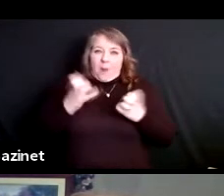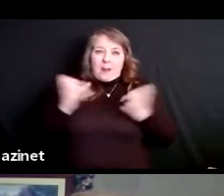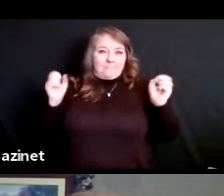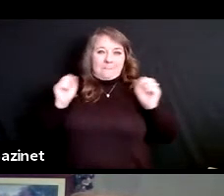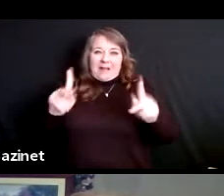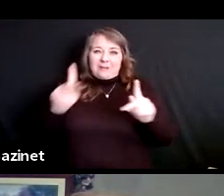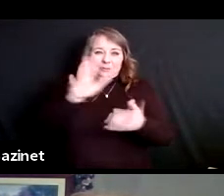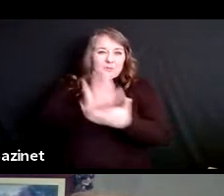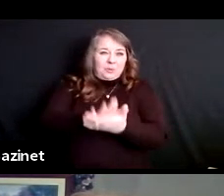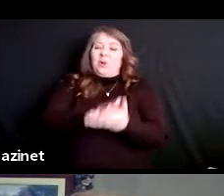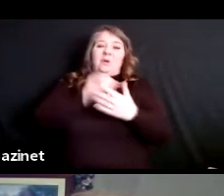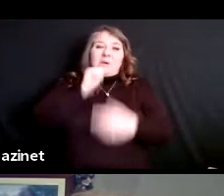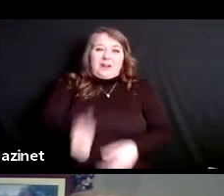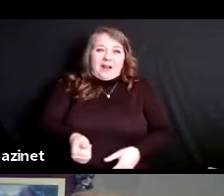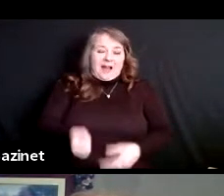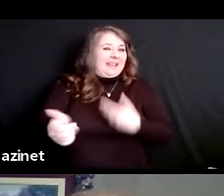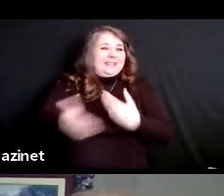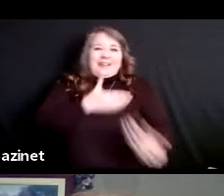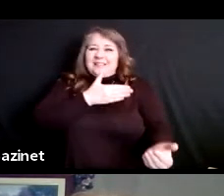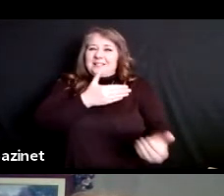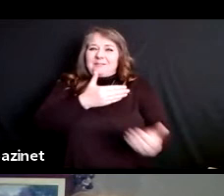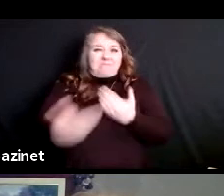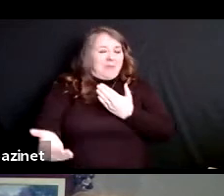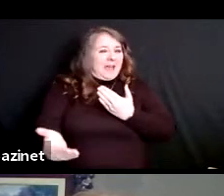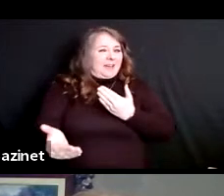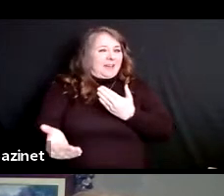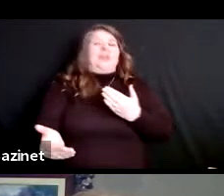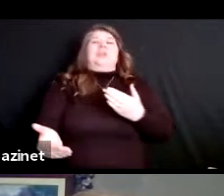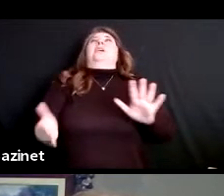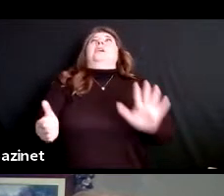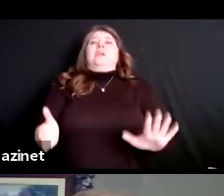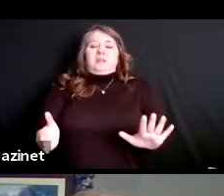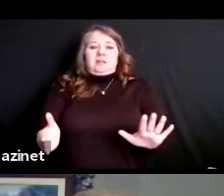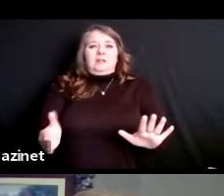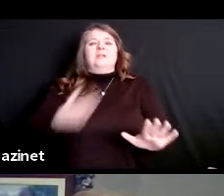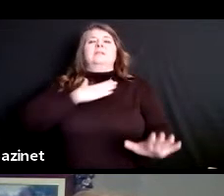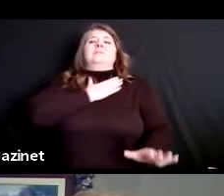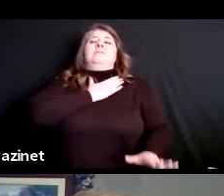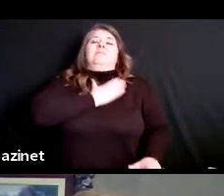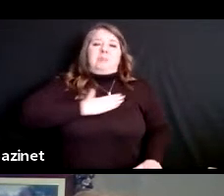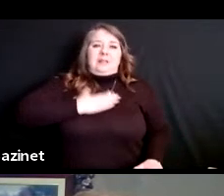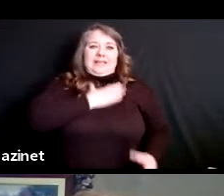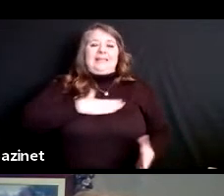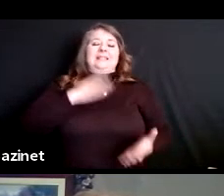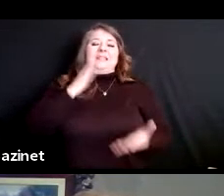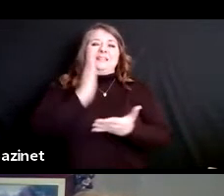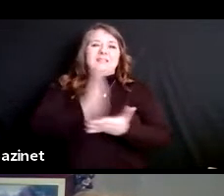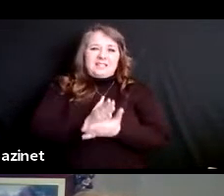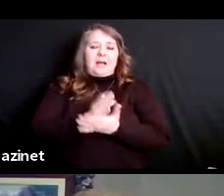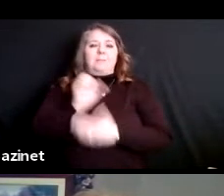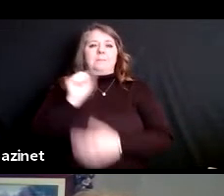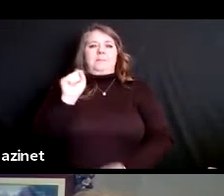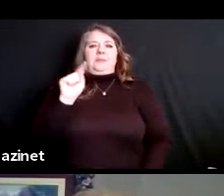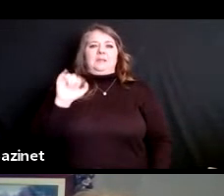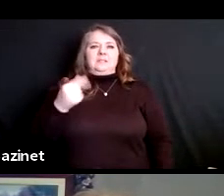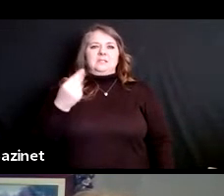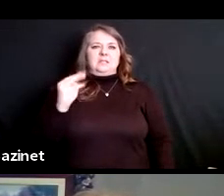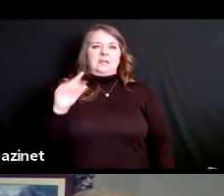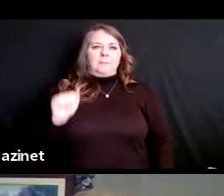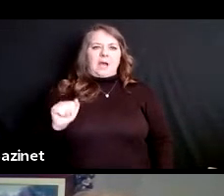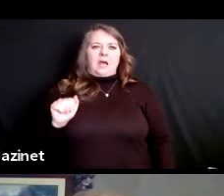you don't want to go back to school or whatever, please stop the stigma of mental